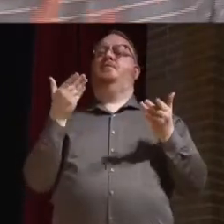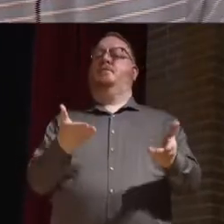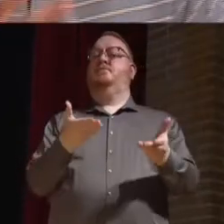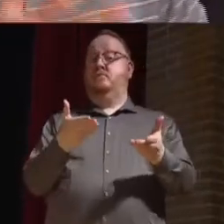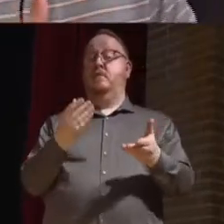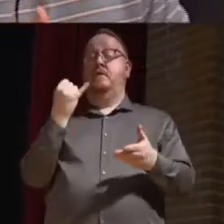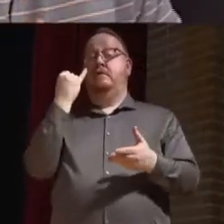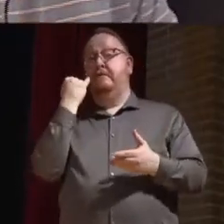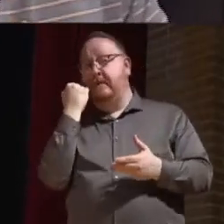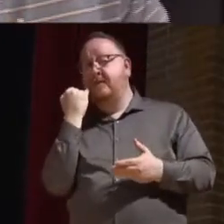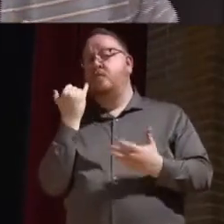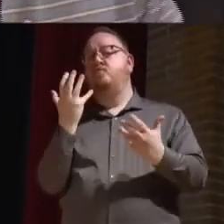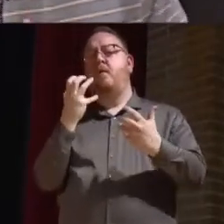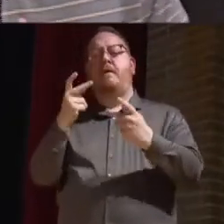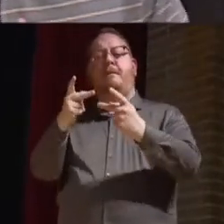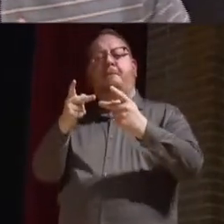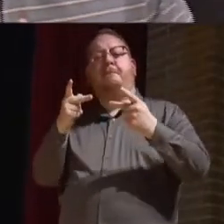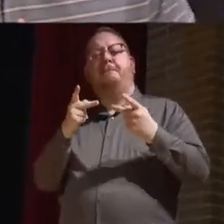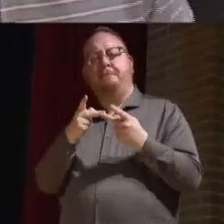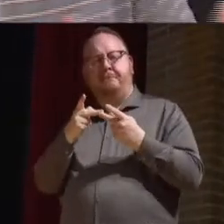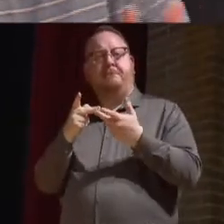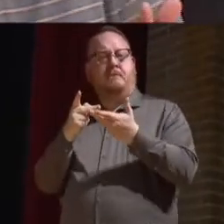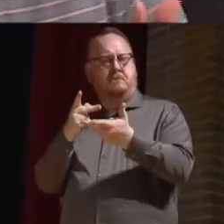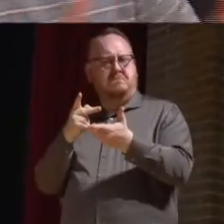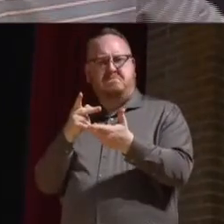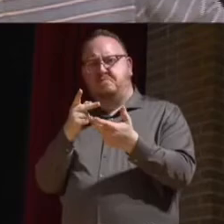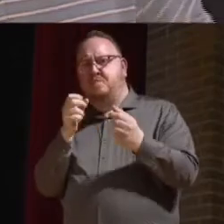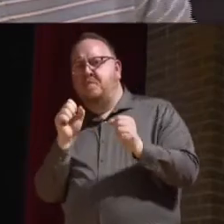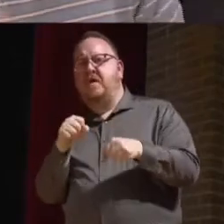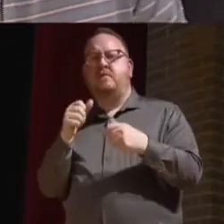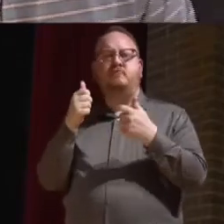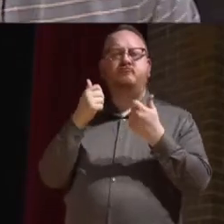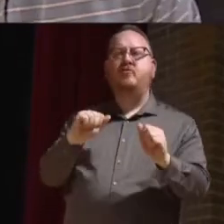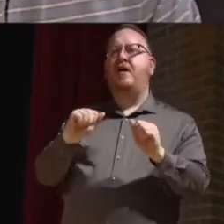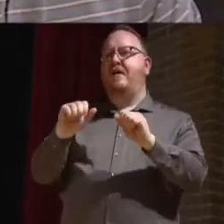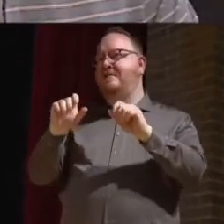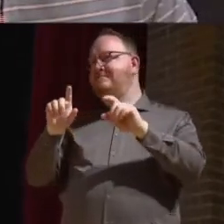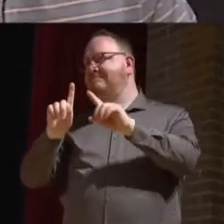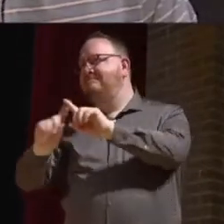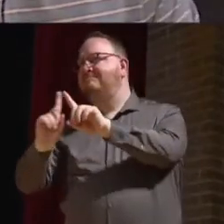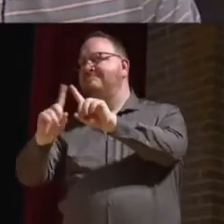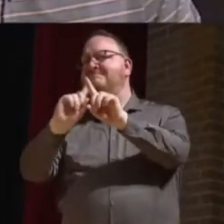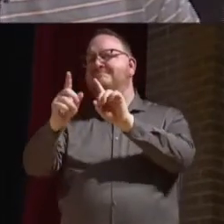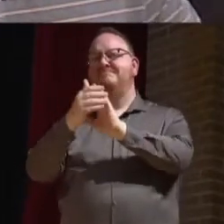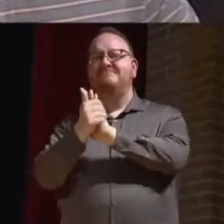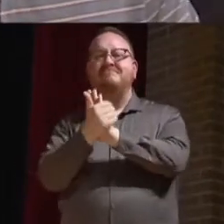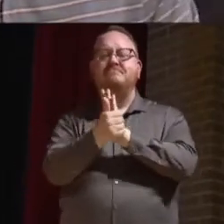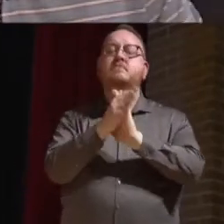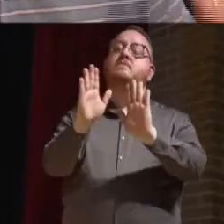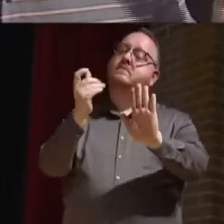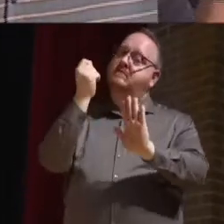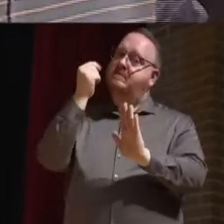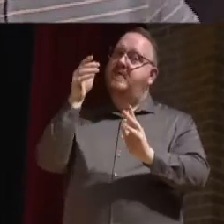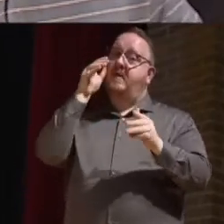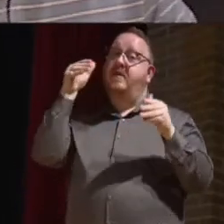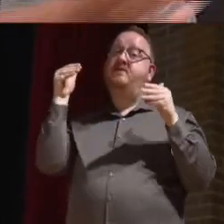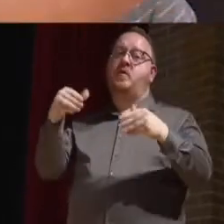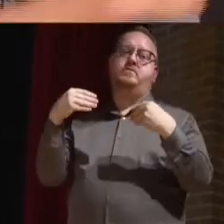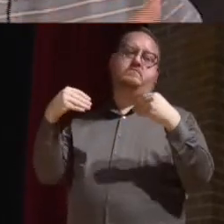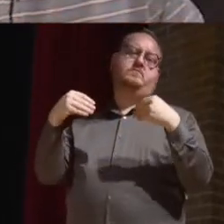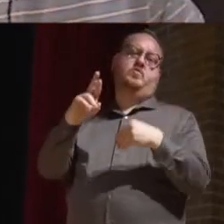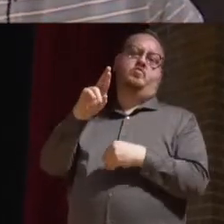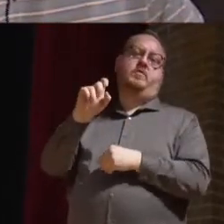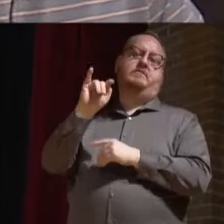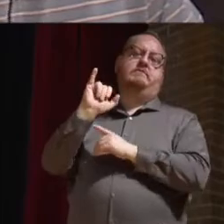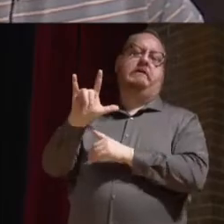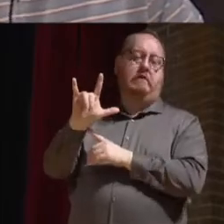that's looking for a spot to try a wide range of skills. It's all retail focused. But at the end of the day, all these